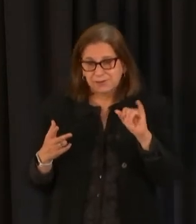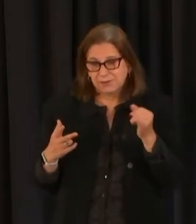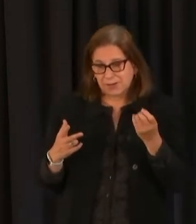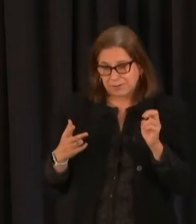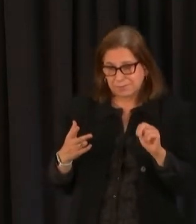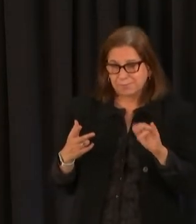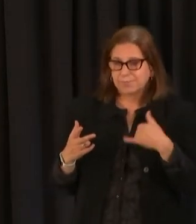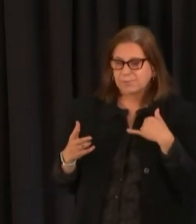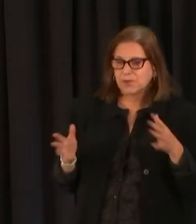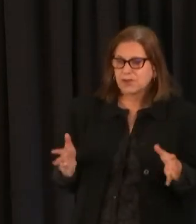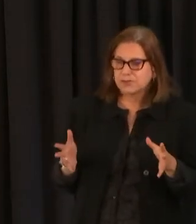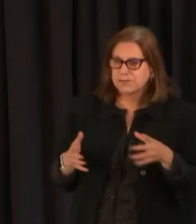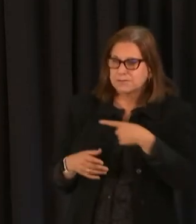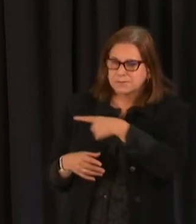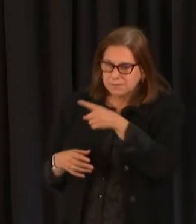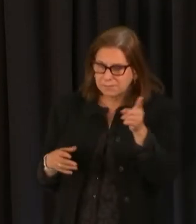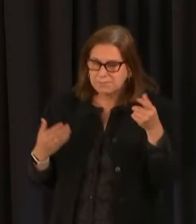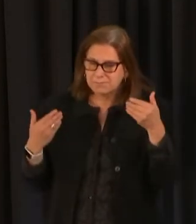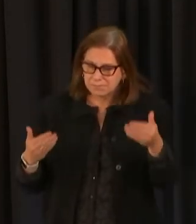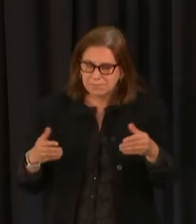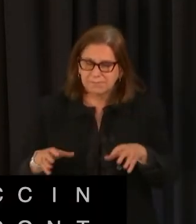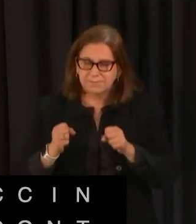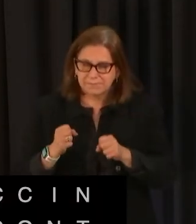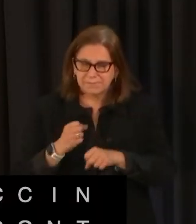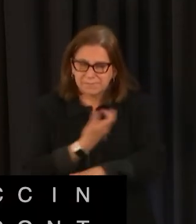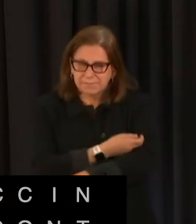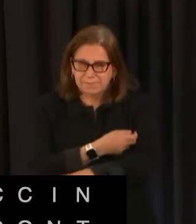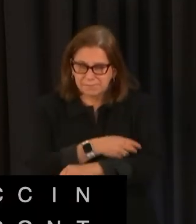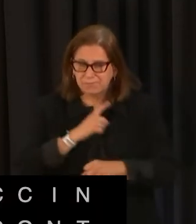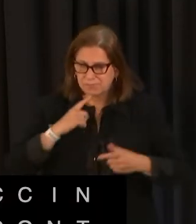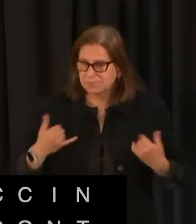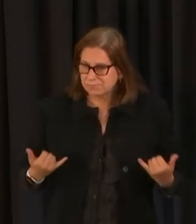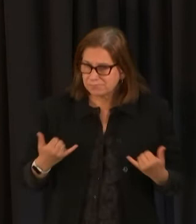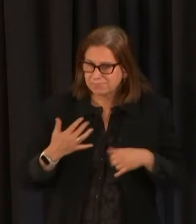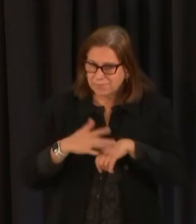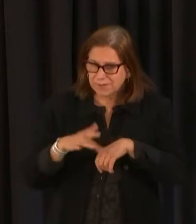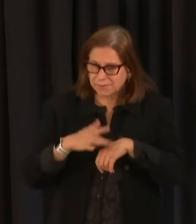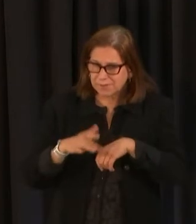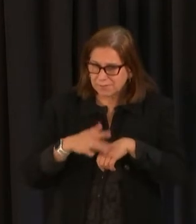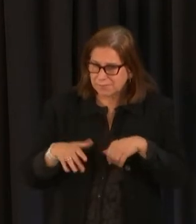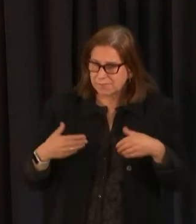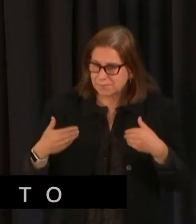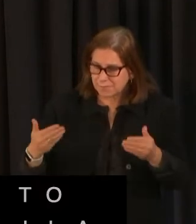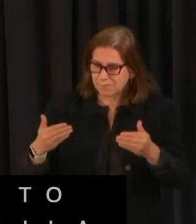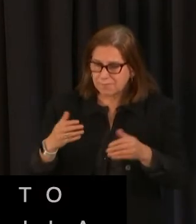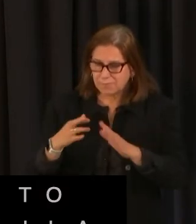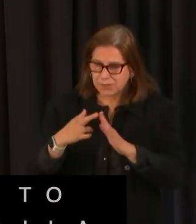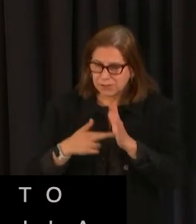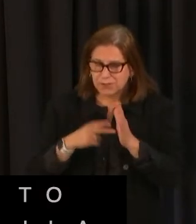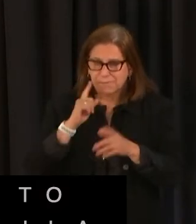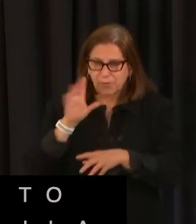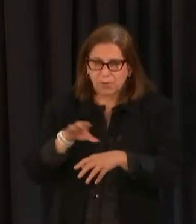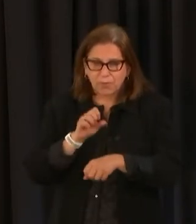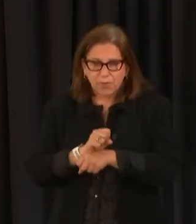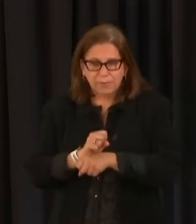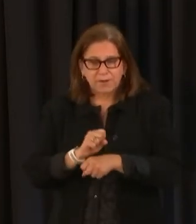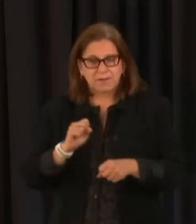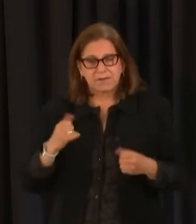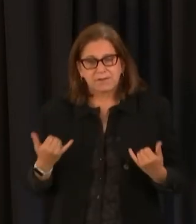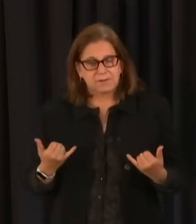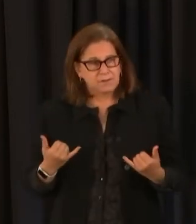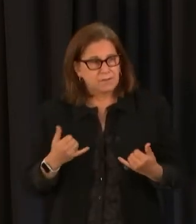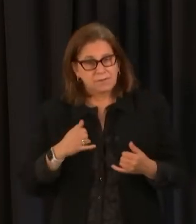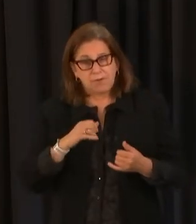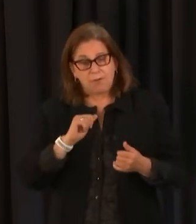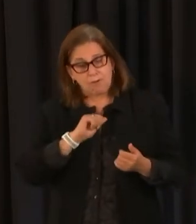to encourage residents to get the vaccine that is available for them at the time of their appointment. All of the vaccines that are